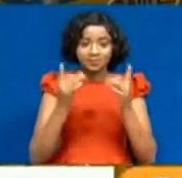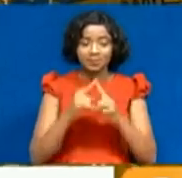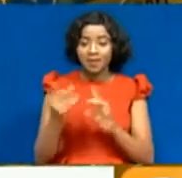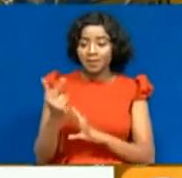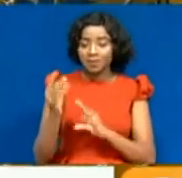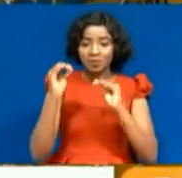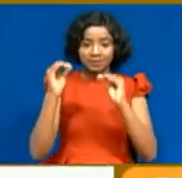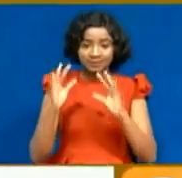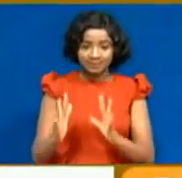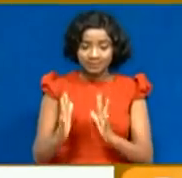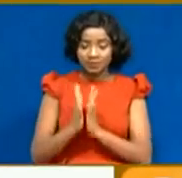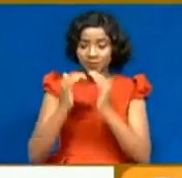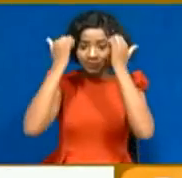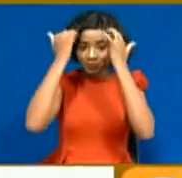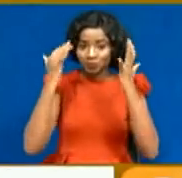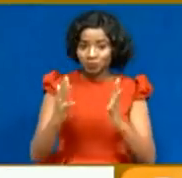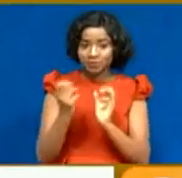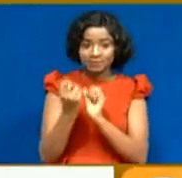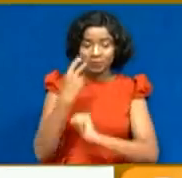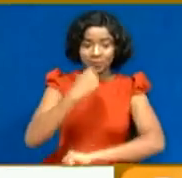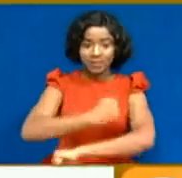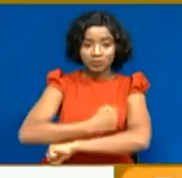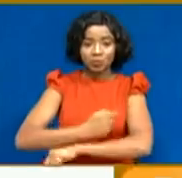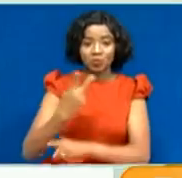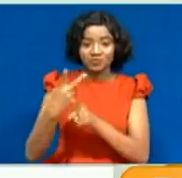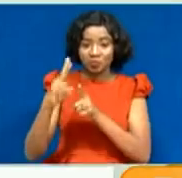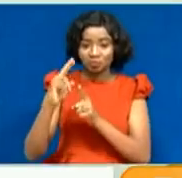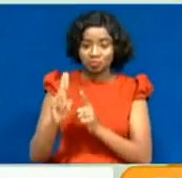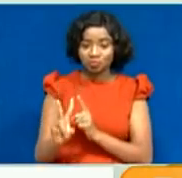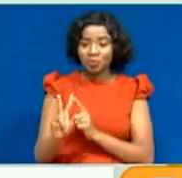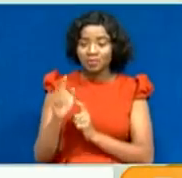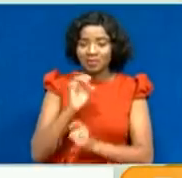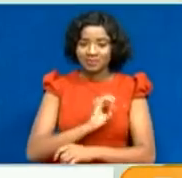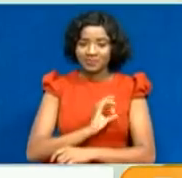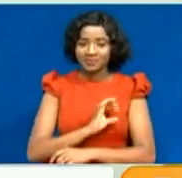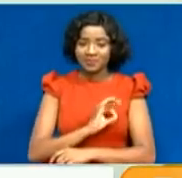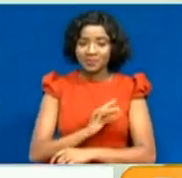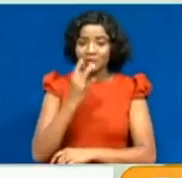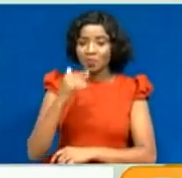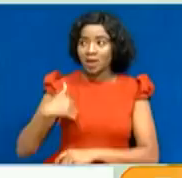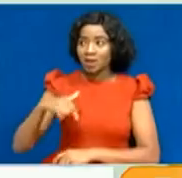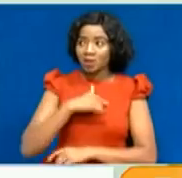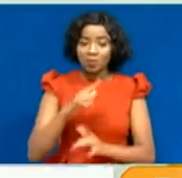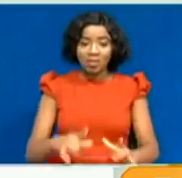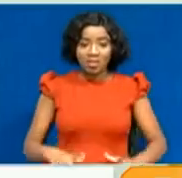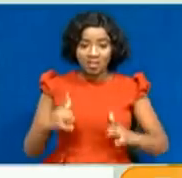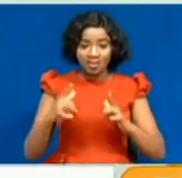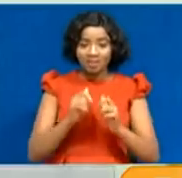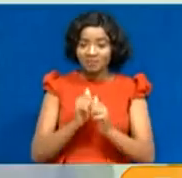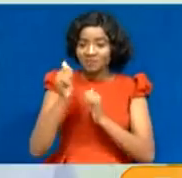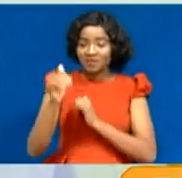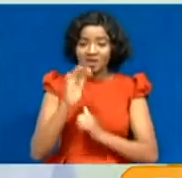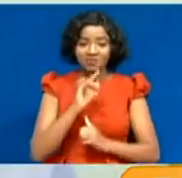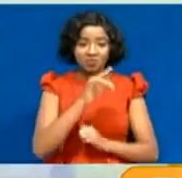waliokuwa na wanafunzi wa kidato cha pili wakati wa tukio wanasema wanahofia maisha yao. We live very far from the school, about